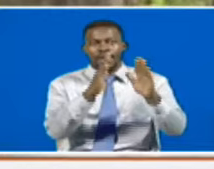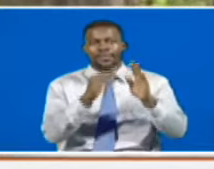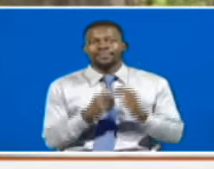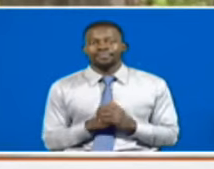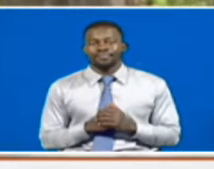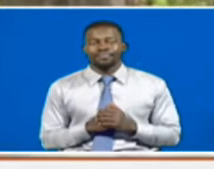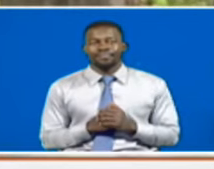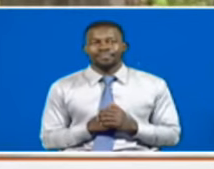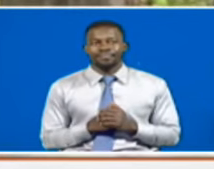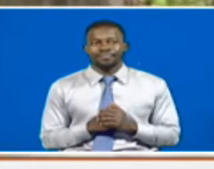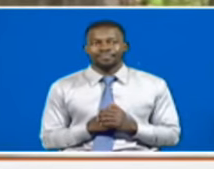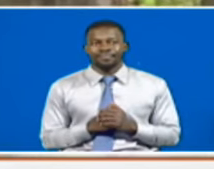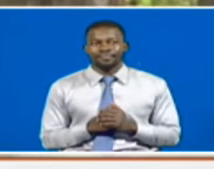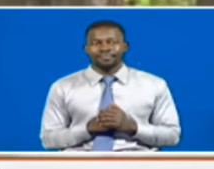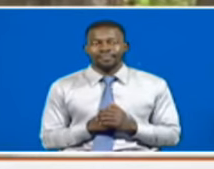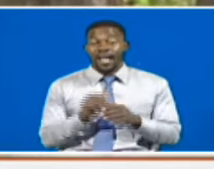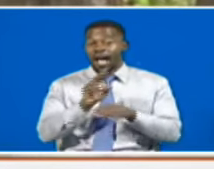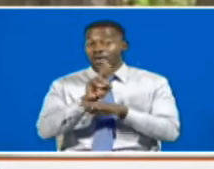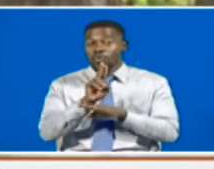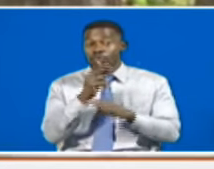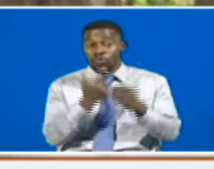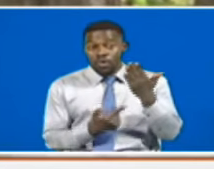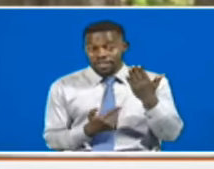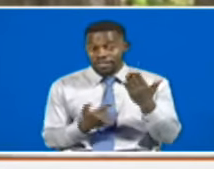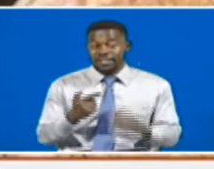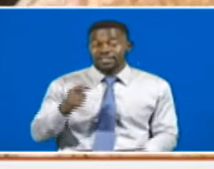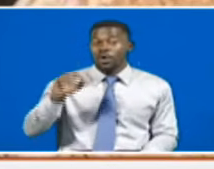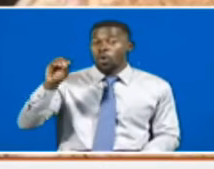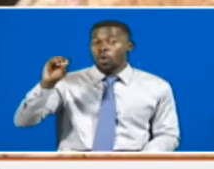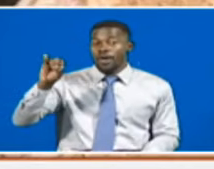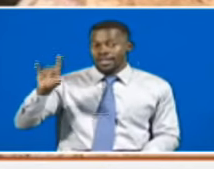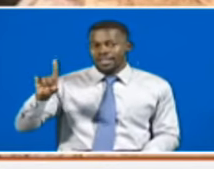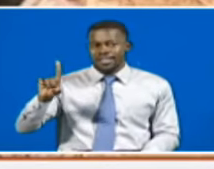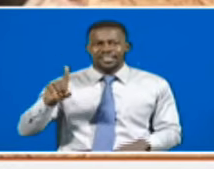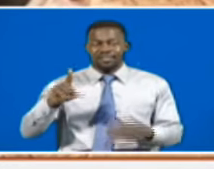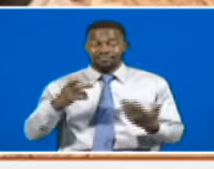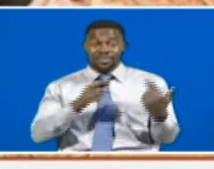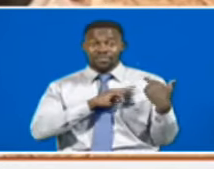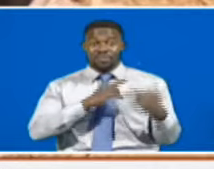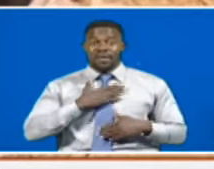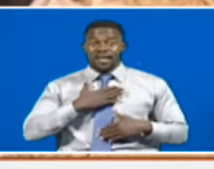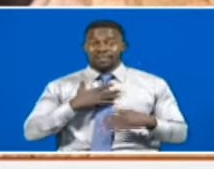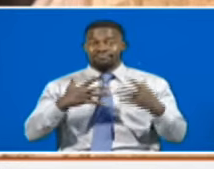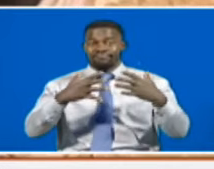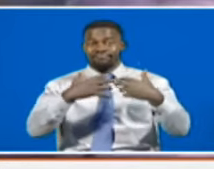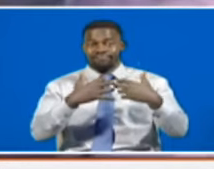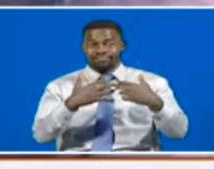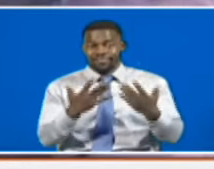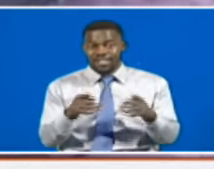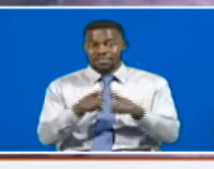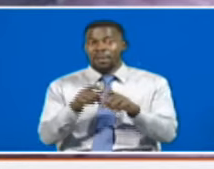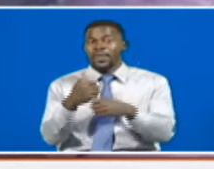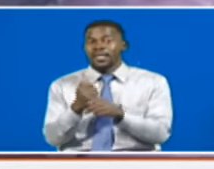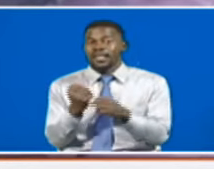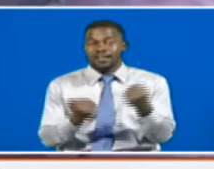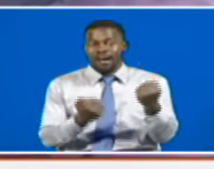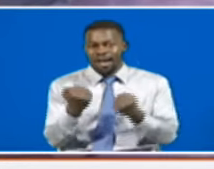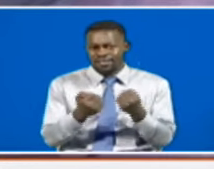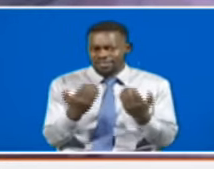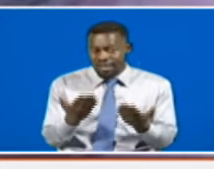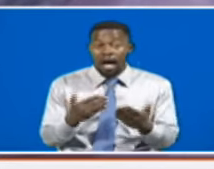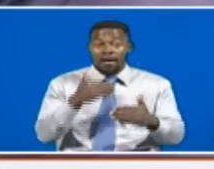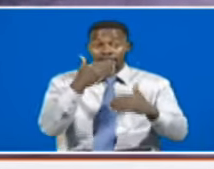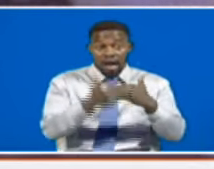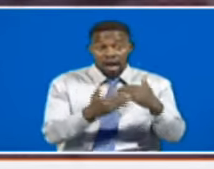mechanic, na pia tunategeneza magari. Mwangi makes cooking stoves that use used engine oil as